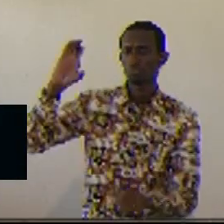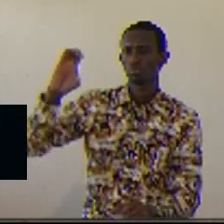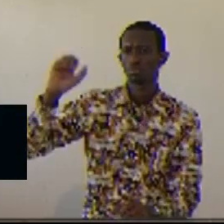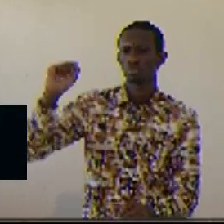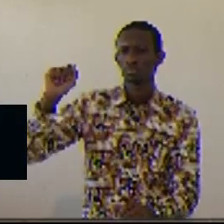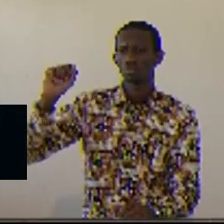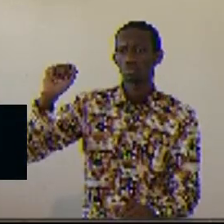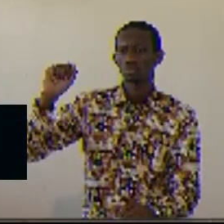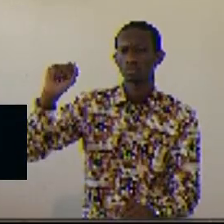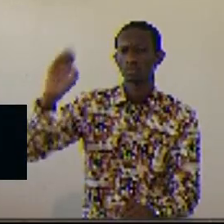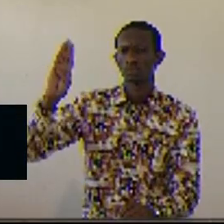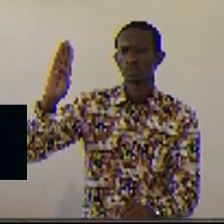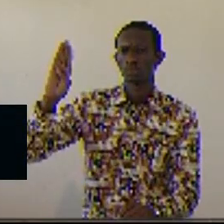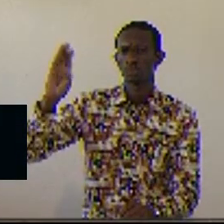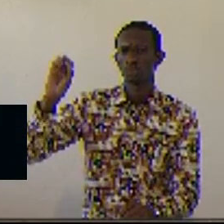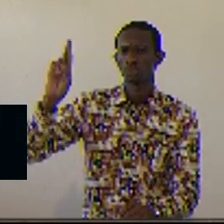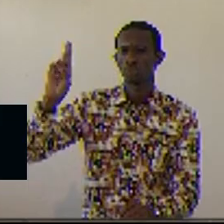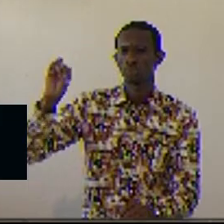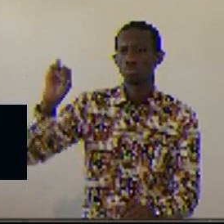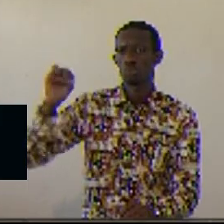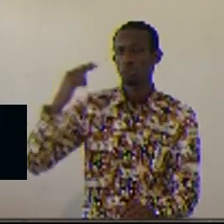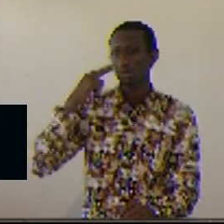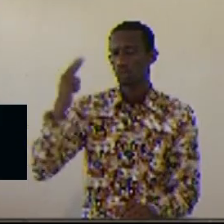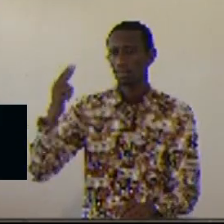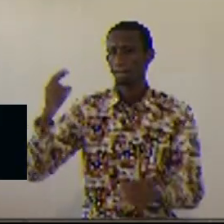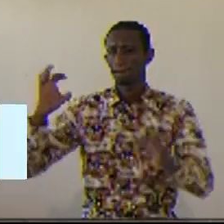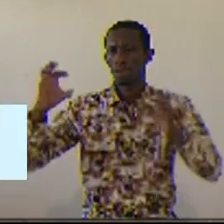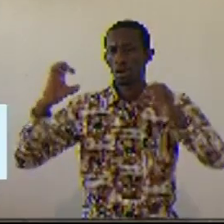if we assume these are carbon atom, this is a carbon atom.